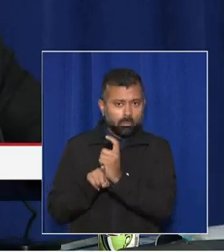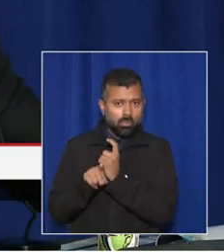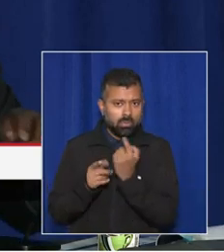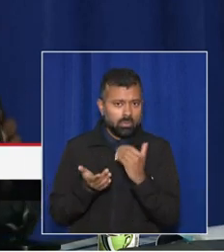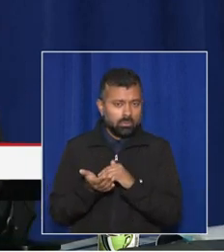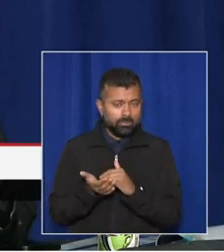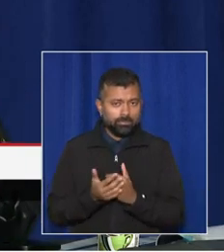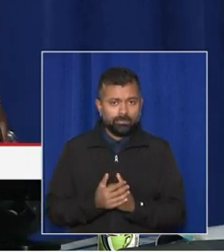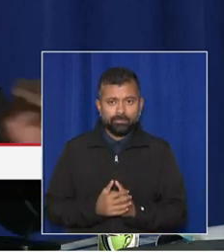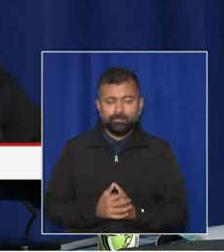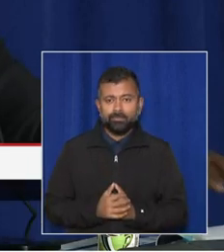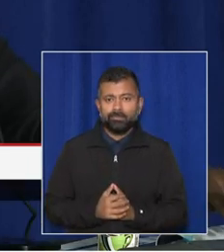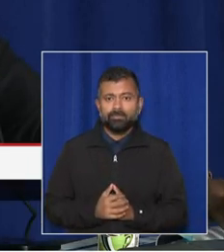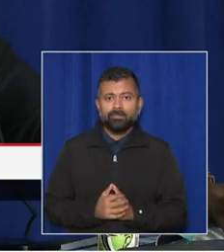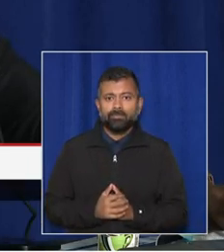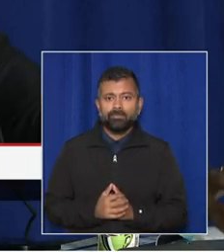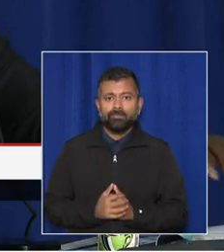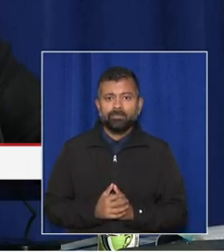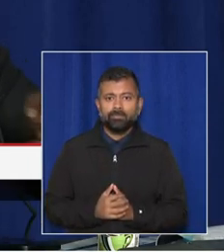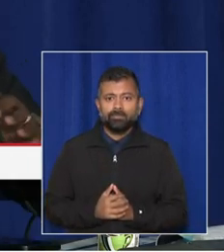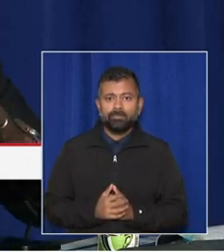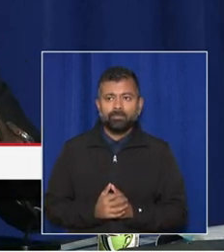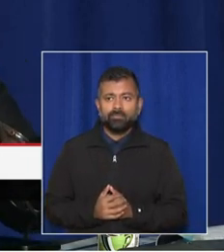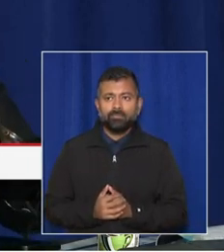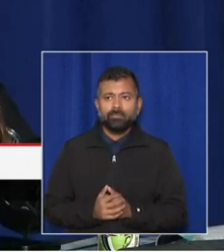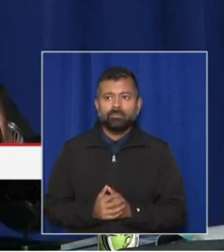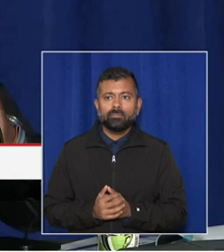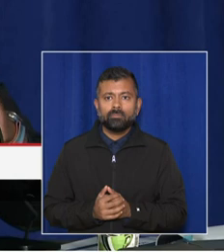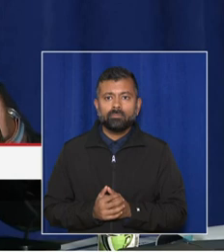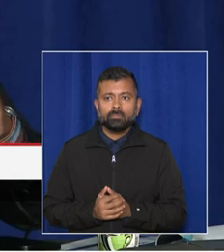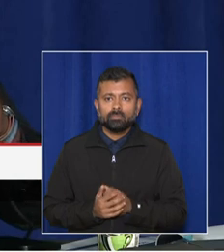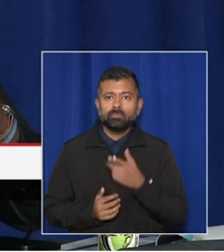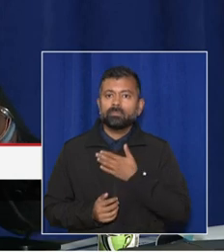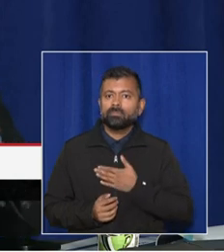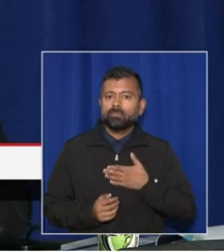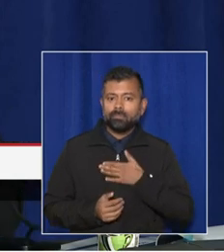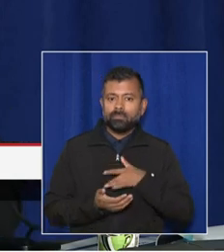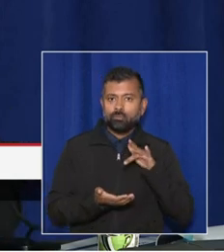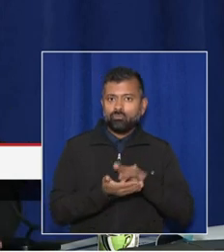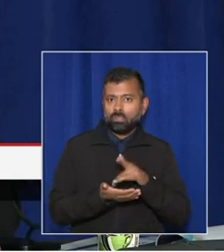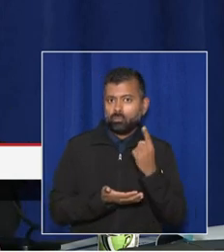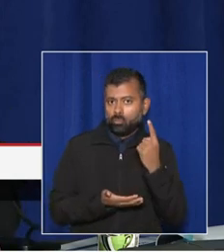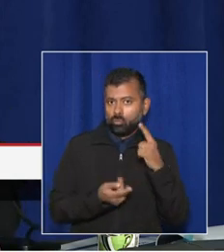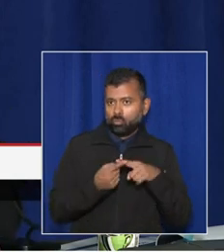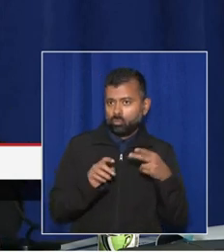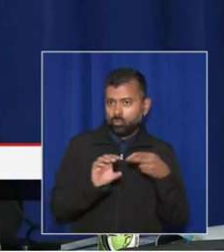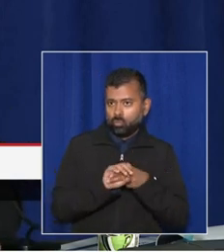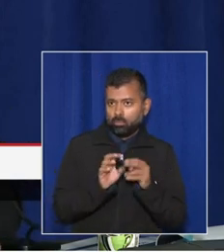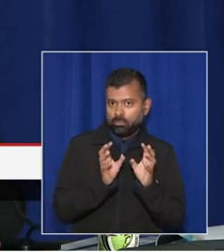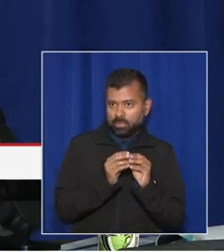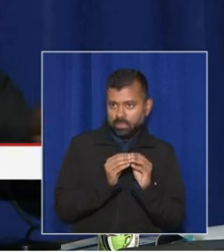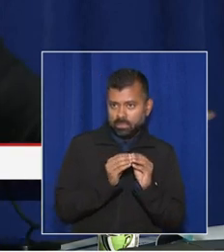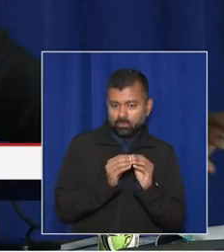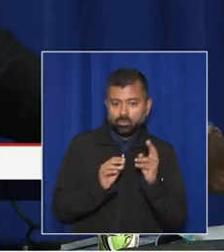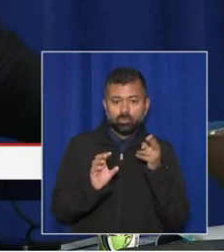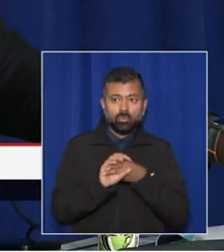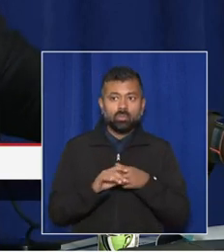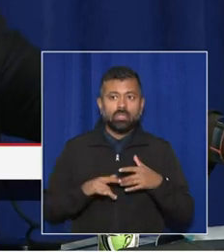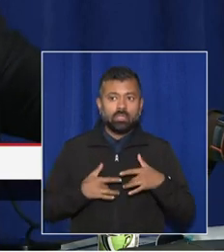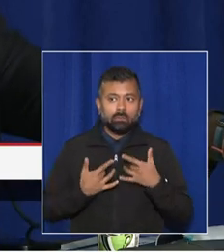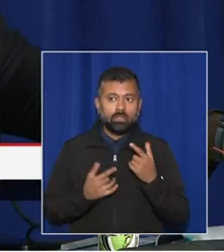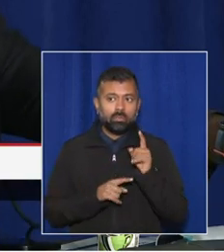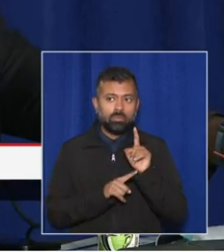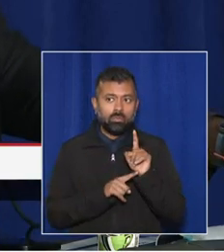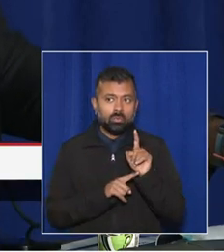to redial here. Please press 1 to join the conference. You are joining event 121039 of District of Columbia, March